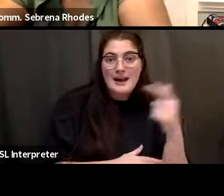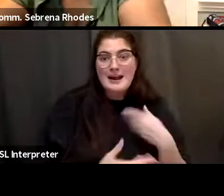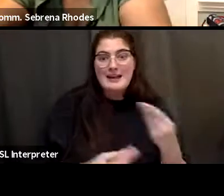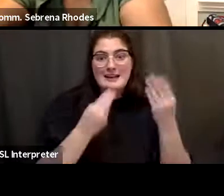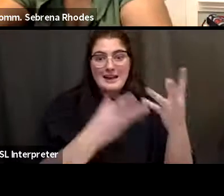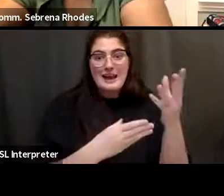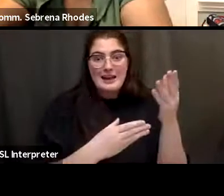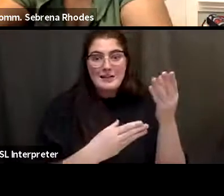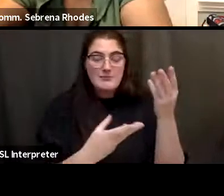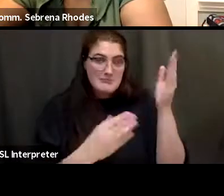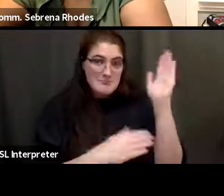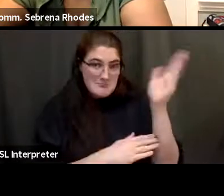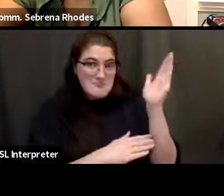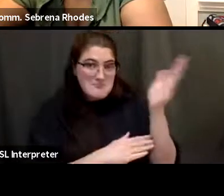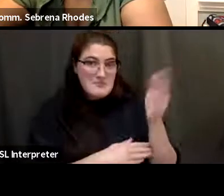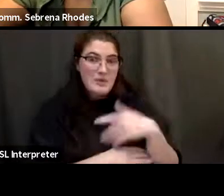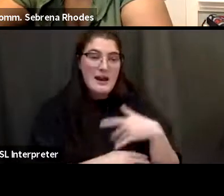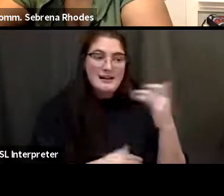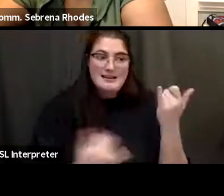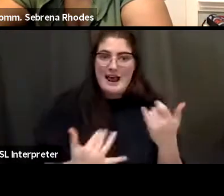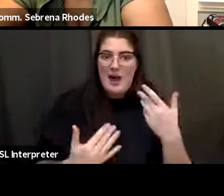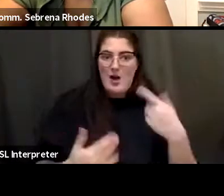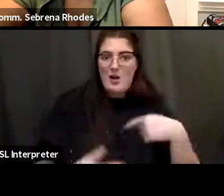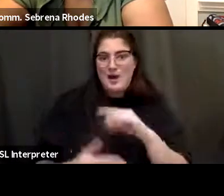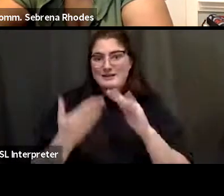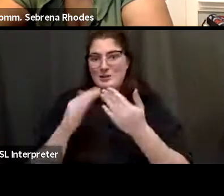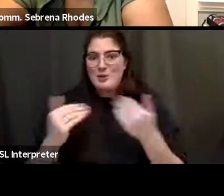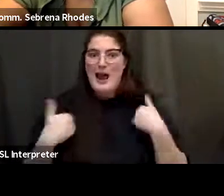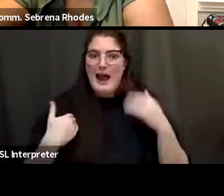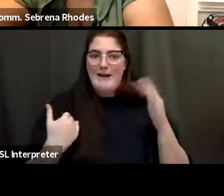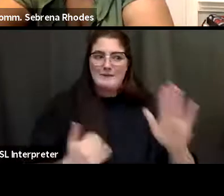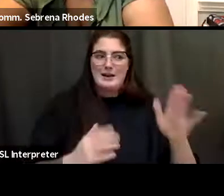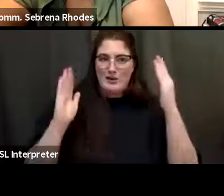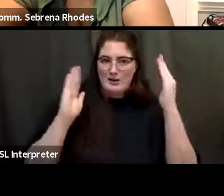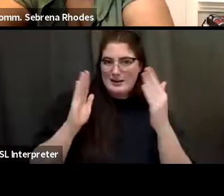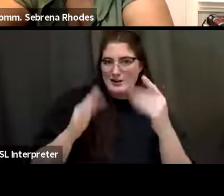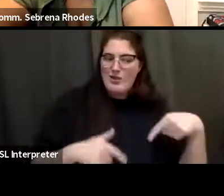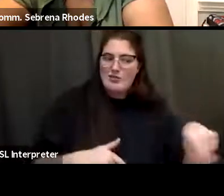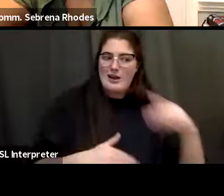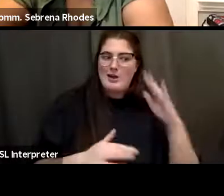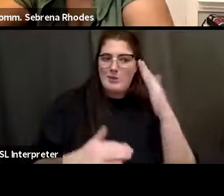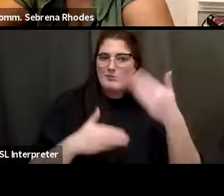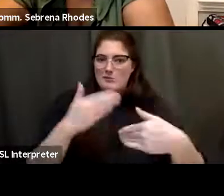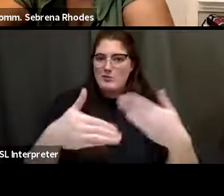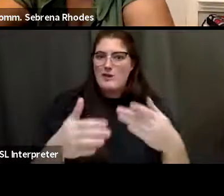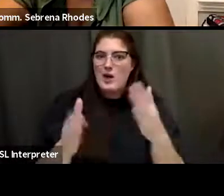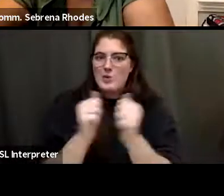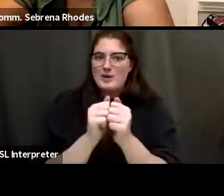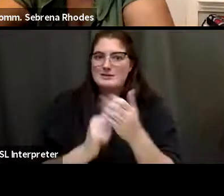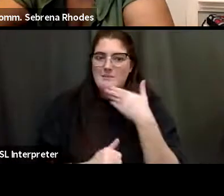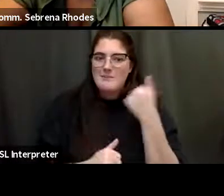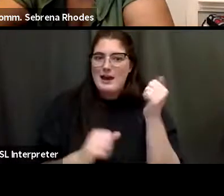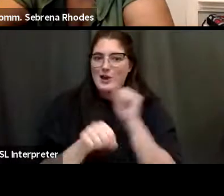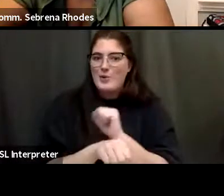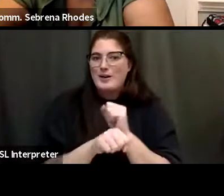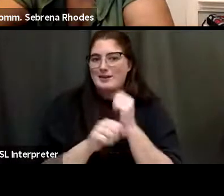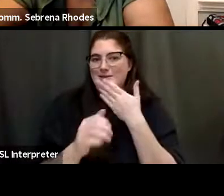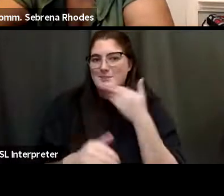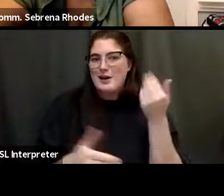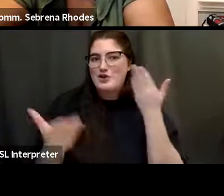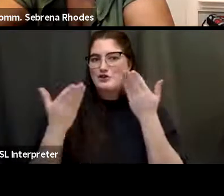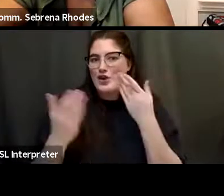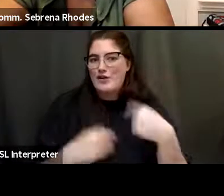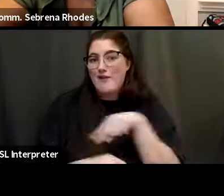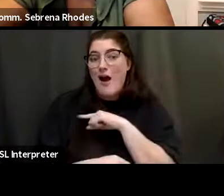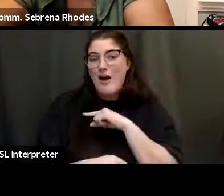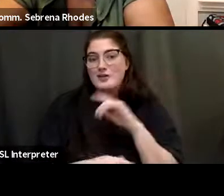attention as a community at this point, and they'll be moving forward, I think, with some better work to better serve us.